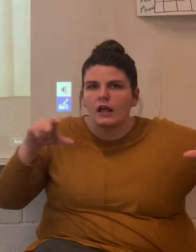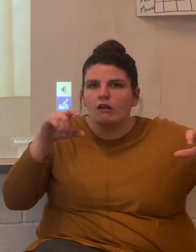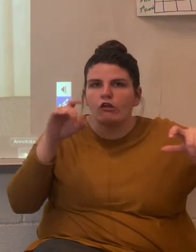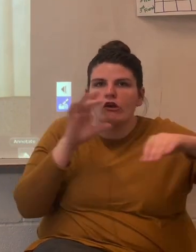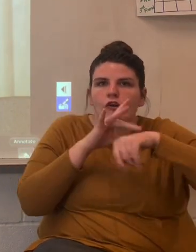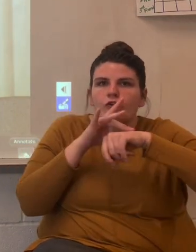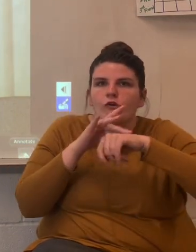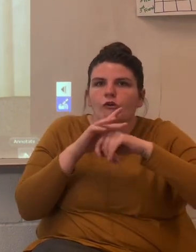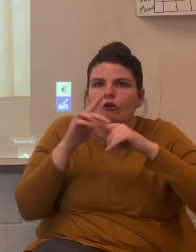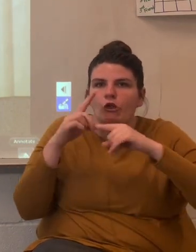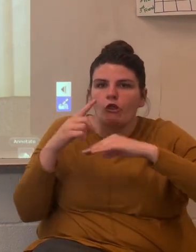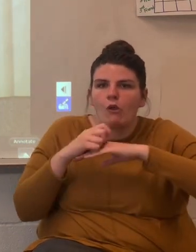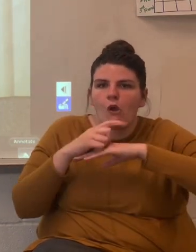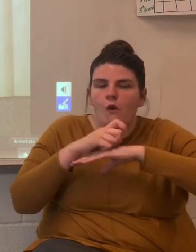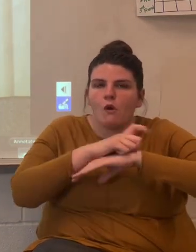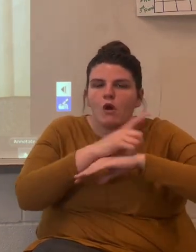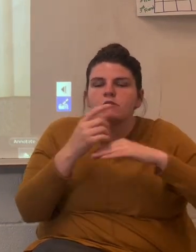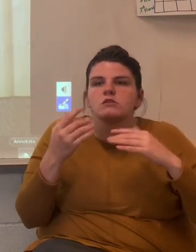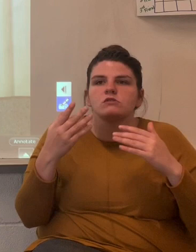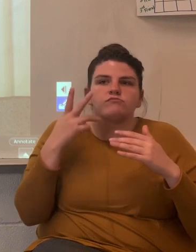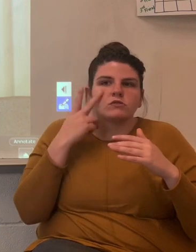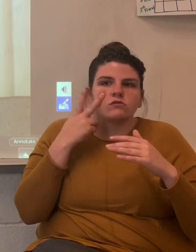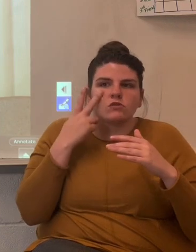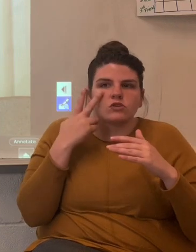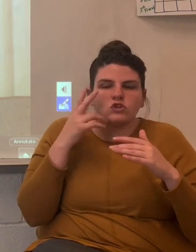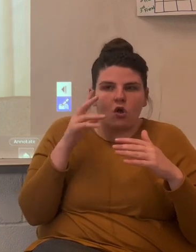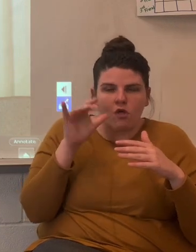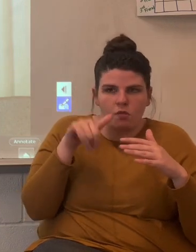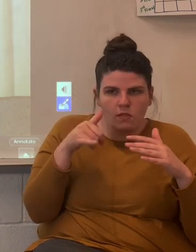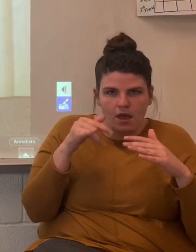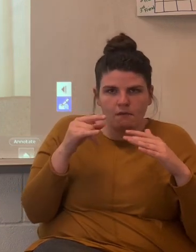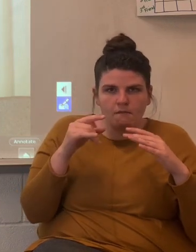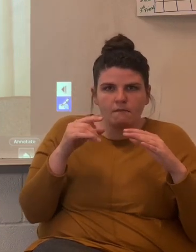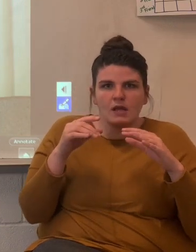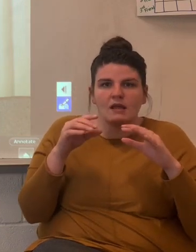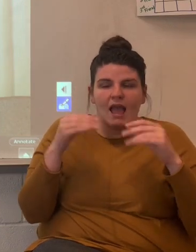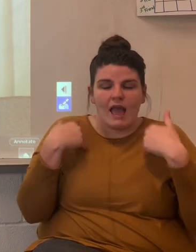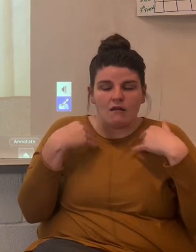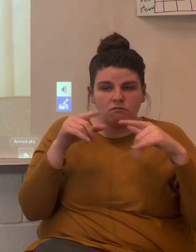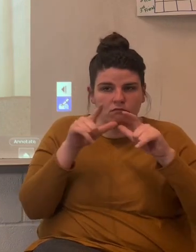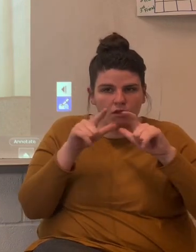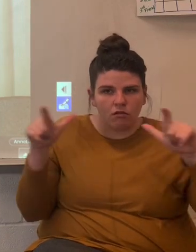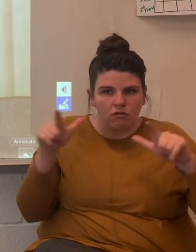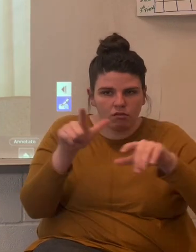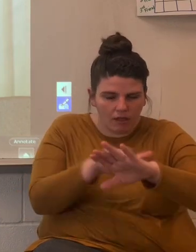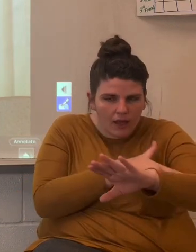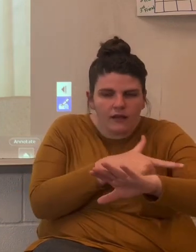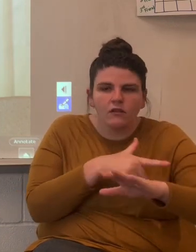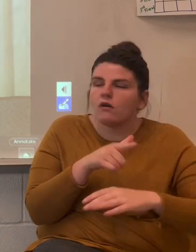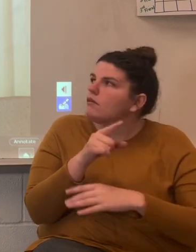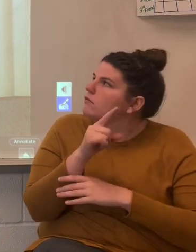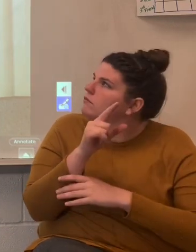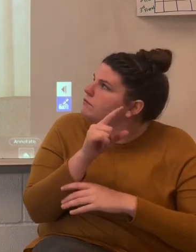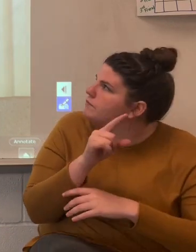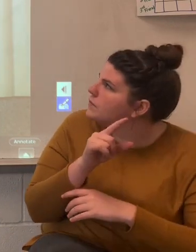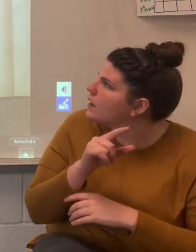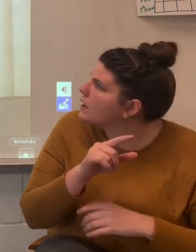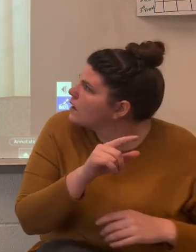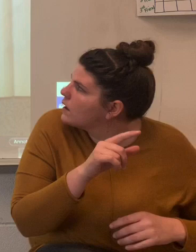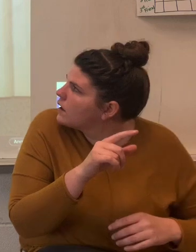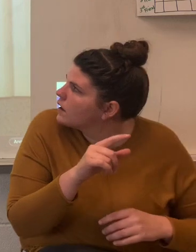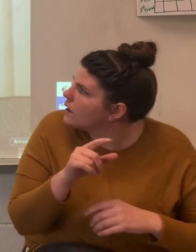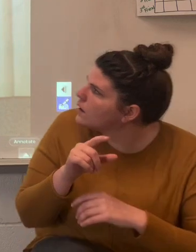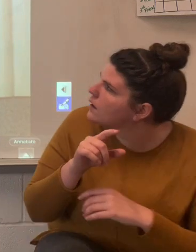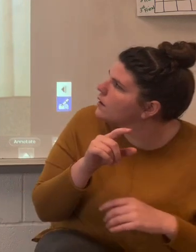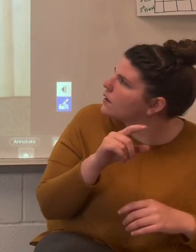earthworms had a length of 1 3/4 inches, okay? And she found that 5 had a length of